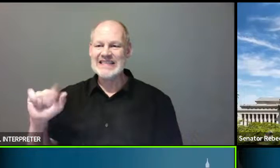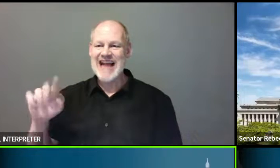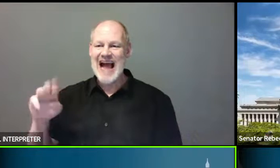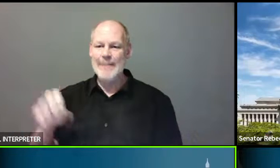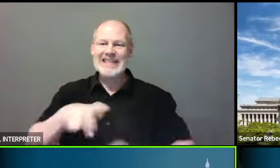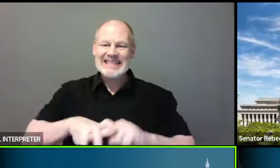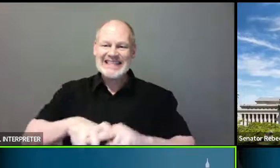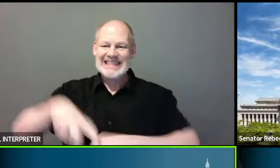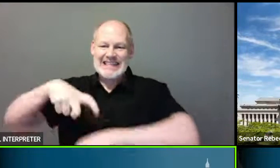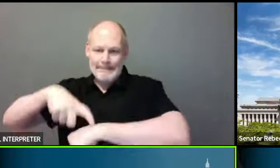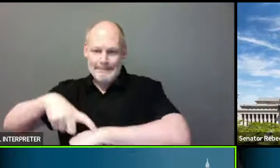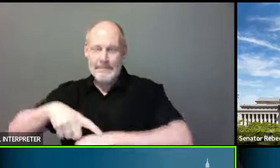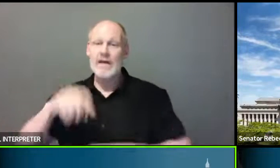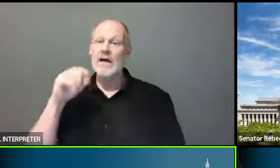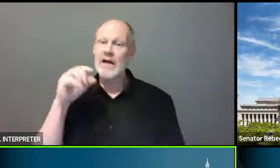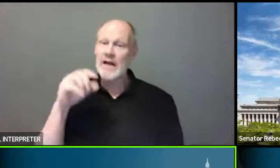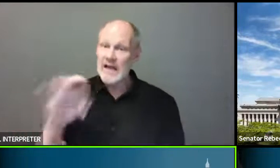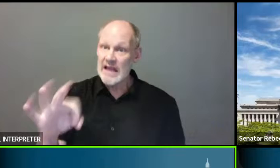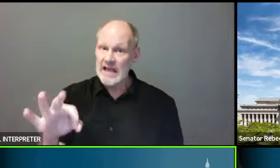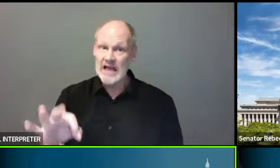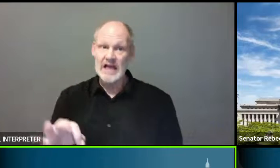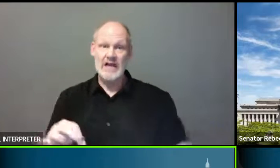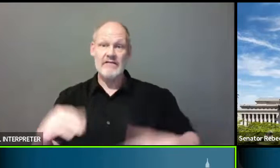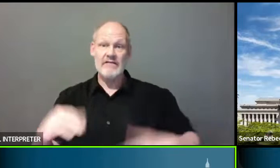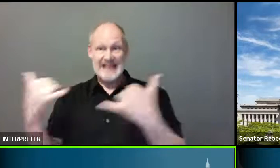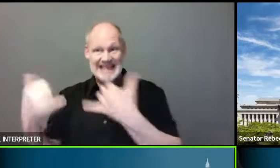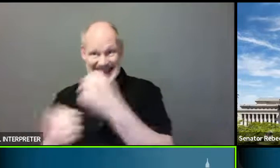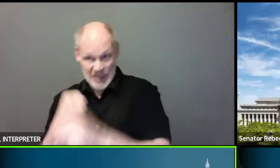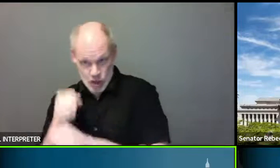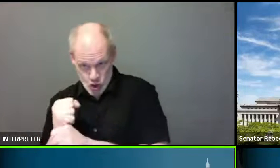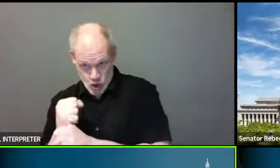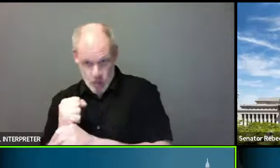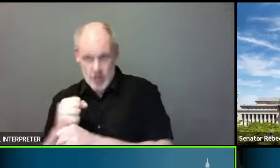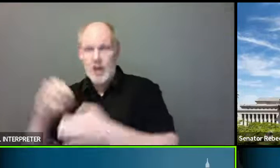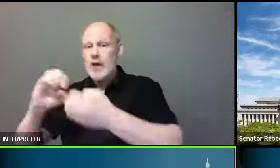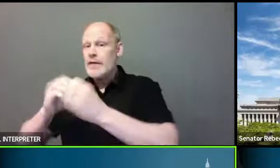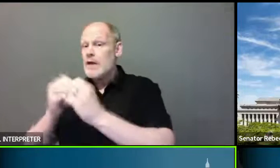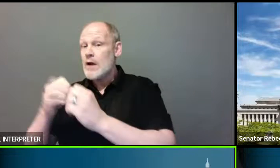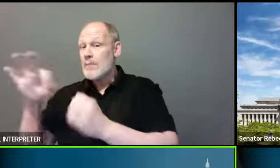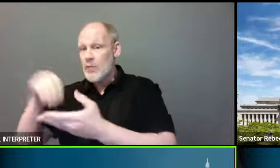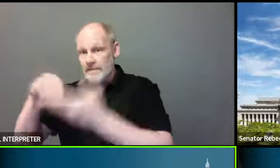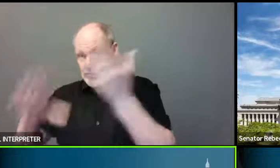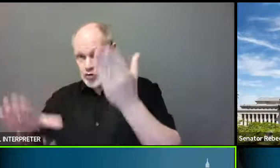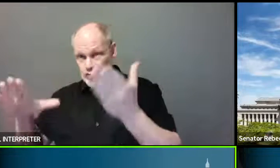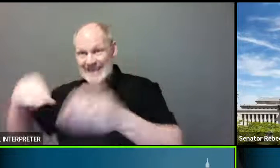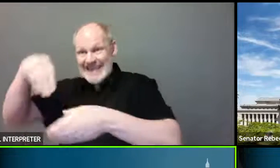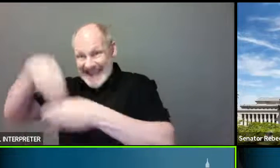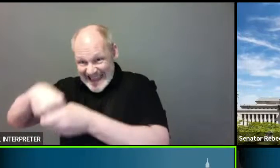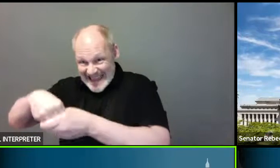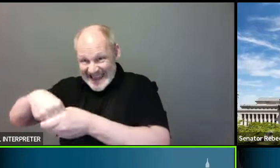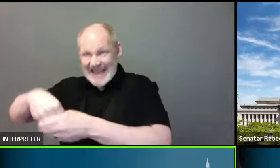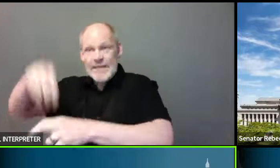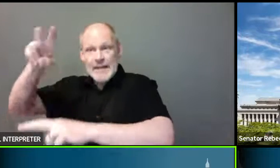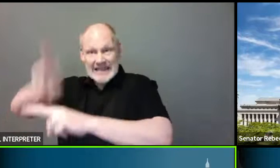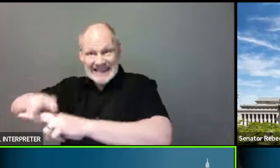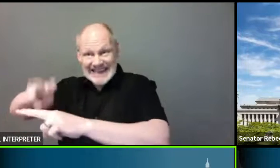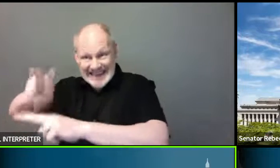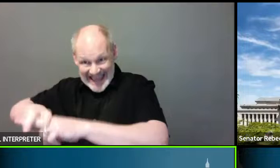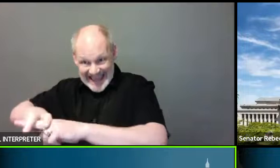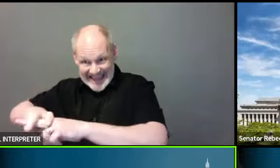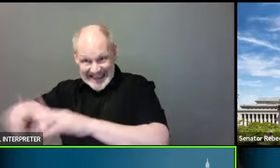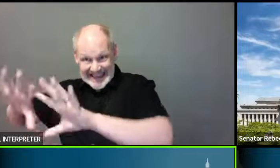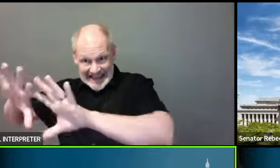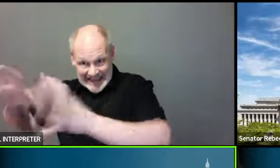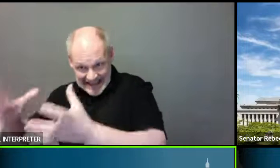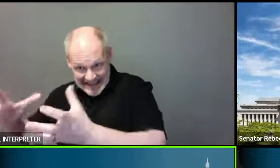students who are in their seats this year or last year compared to 2019,